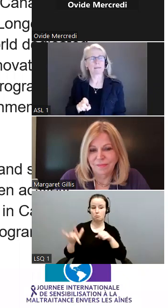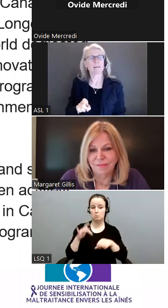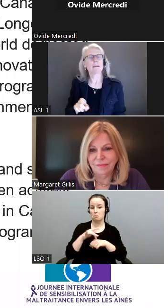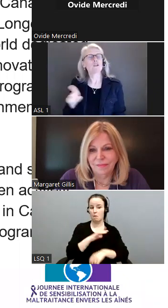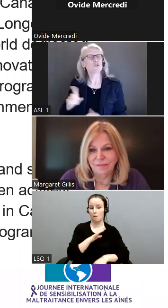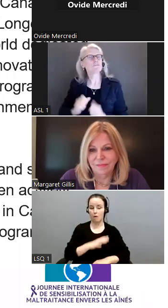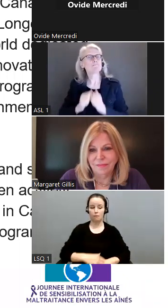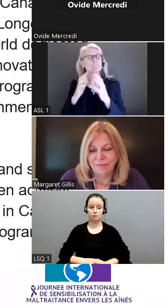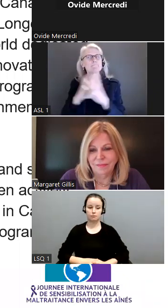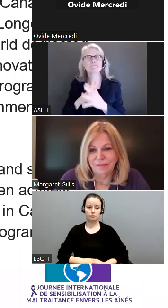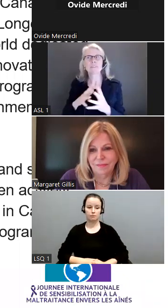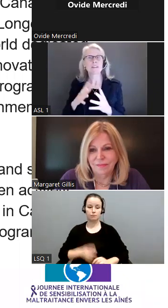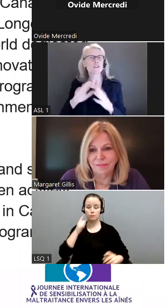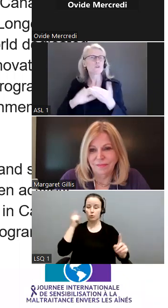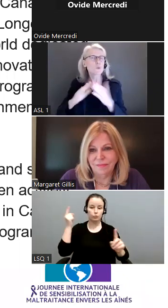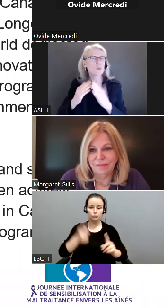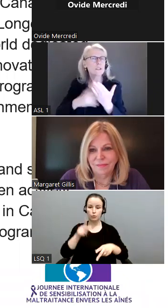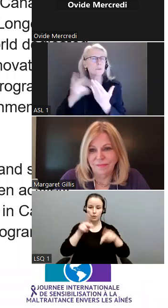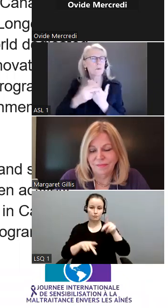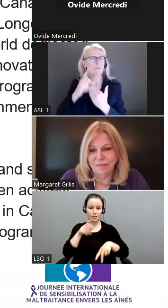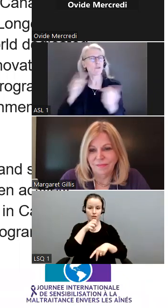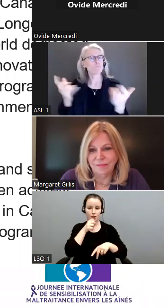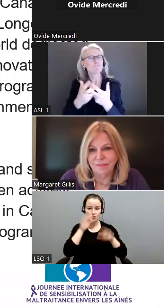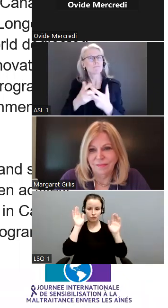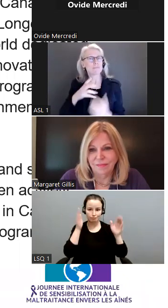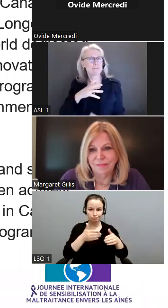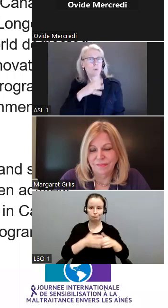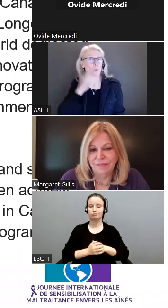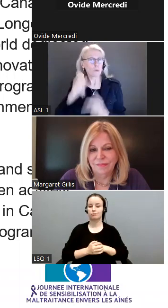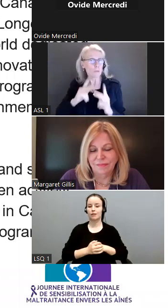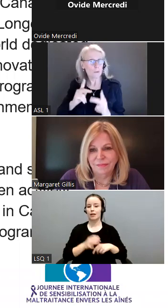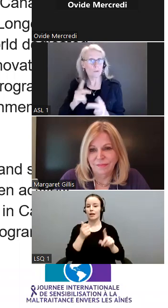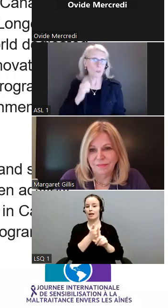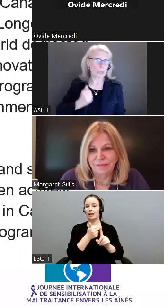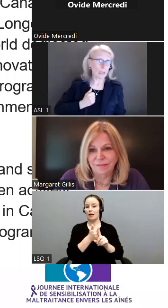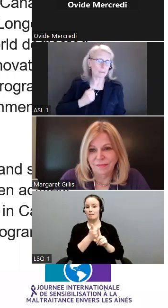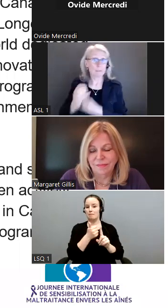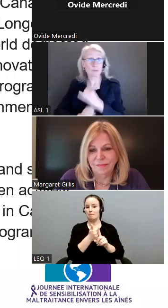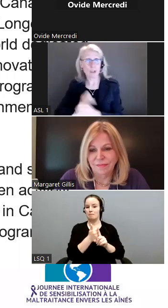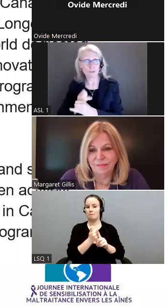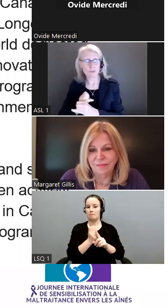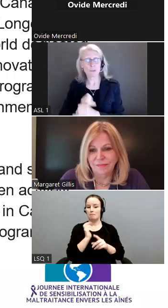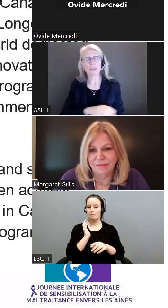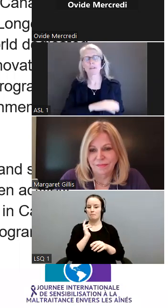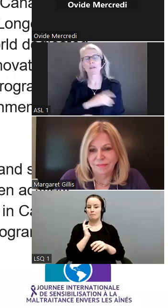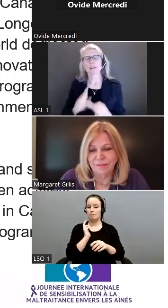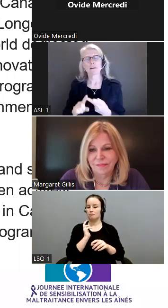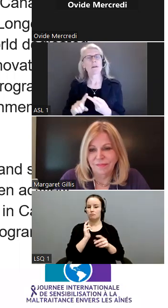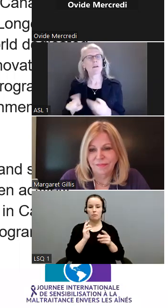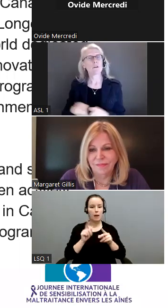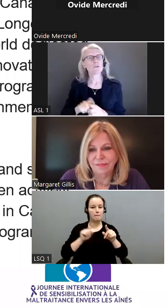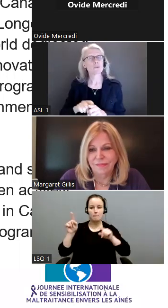community programs in Canada and internationally, and has a career in working with joint